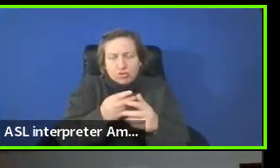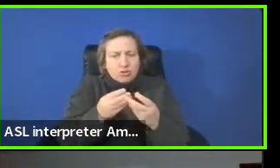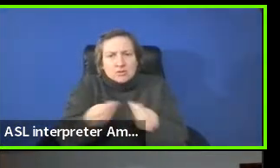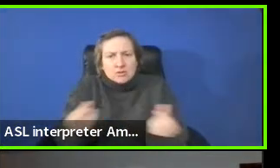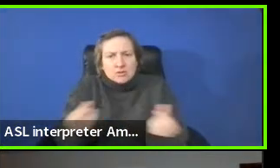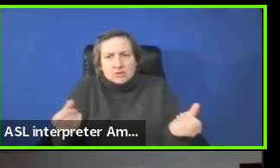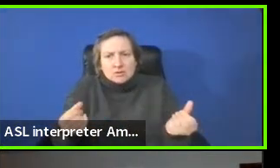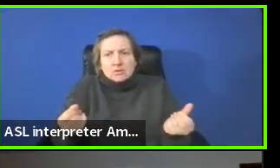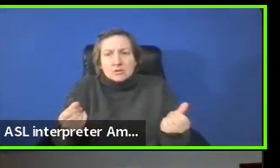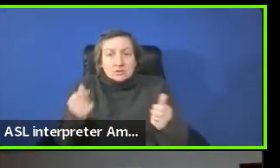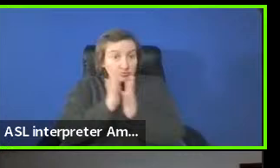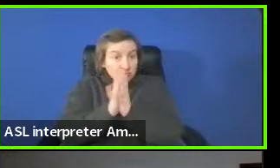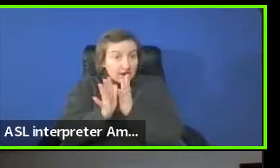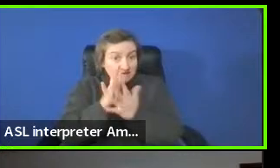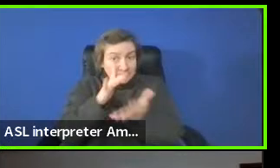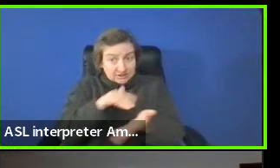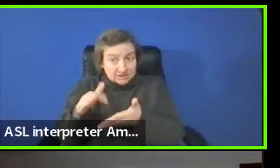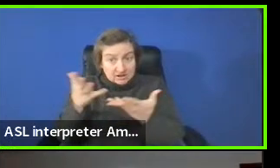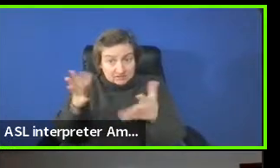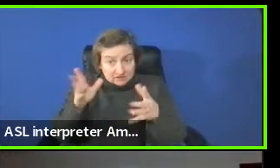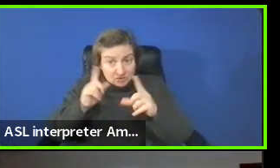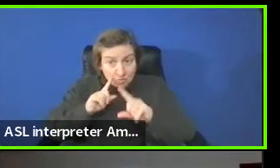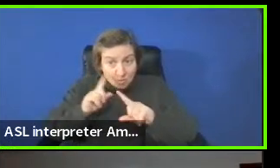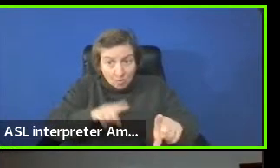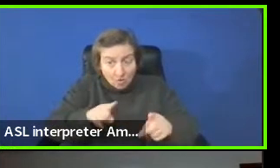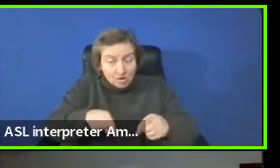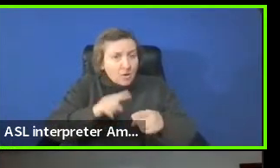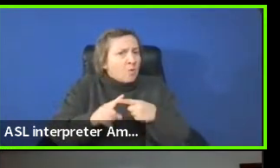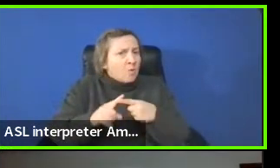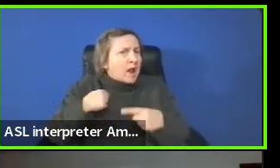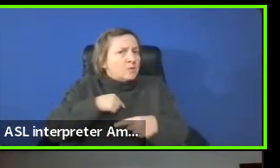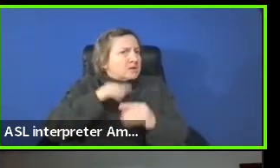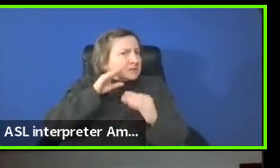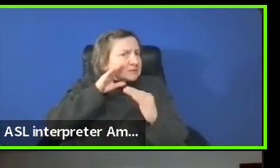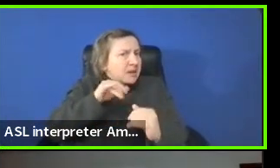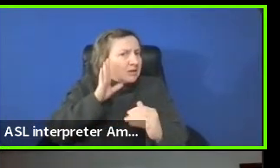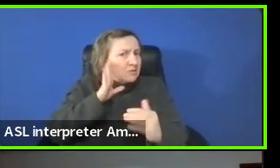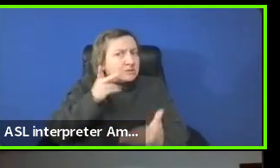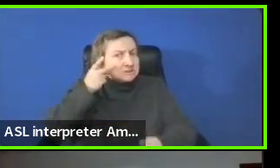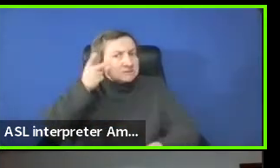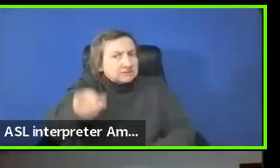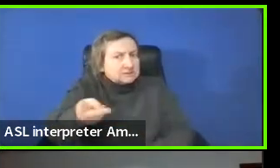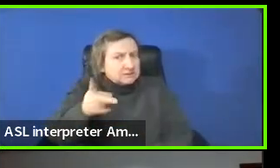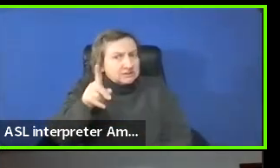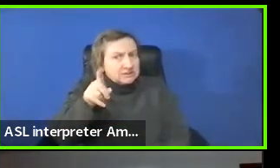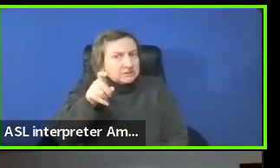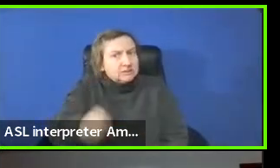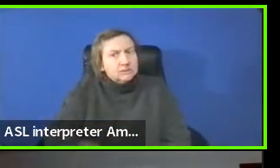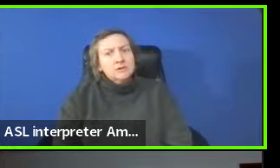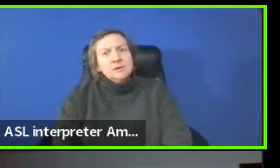the traffic study been ordered? And when should we expect to actually see it?